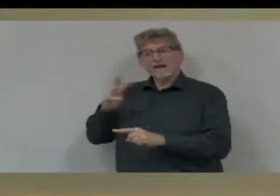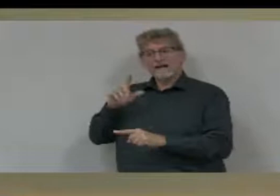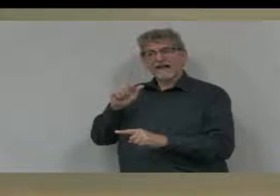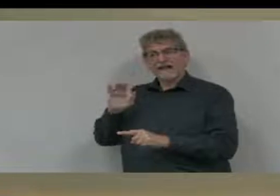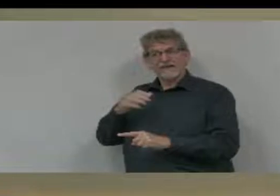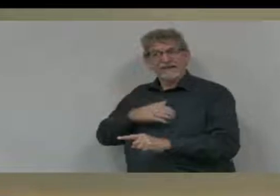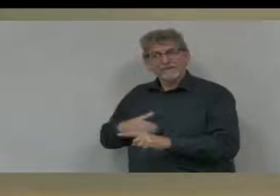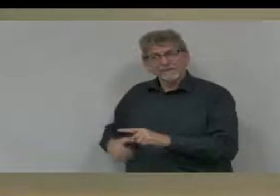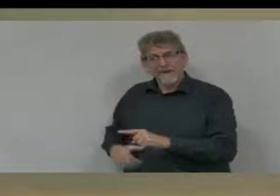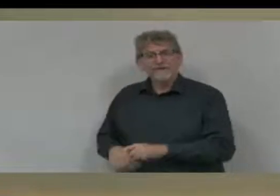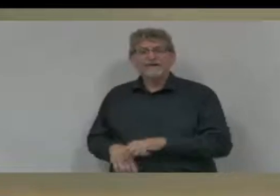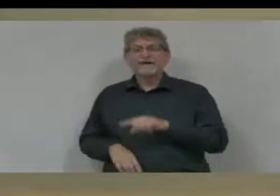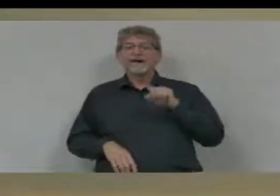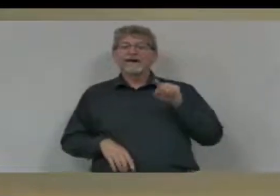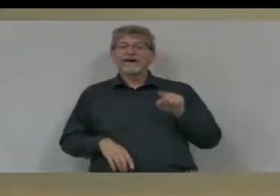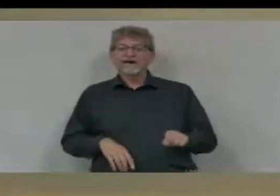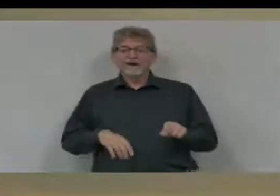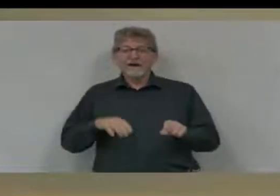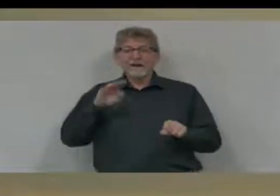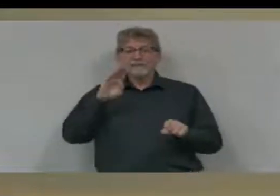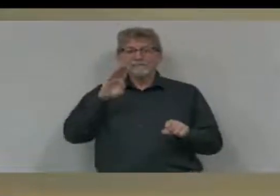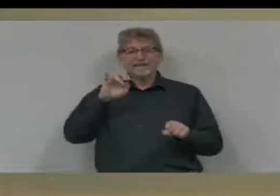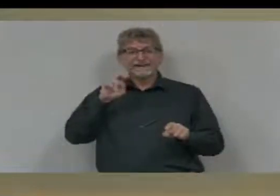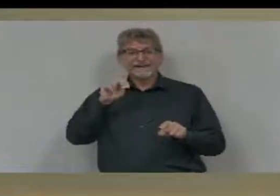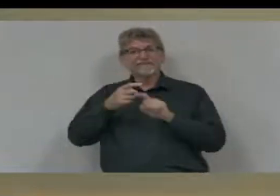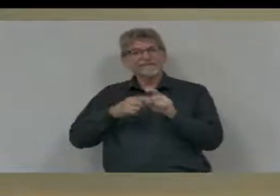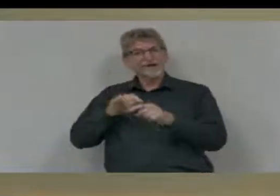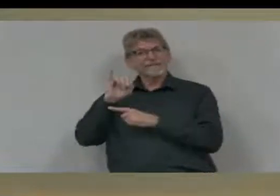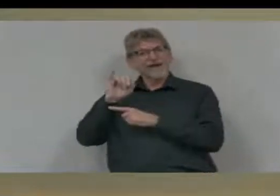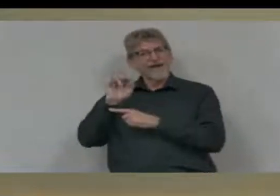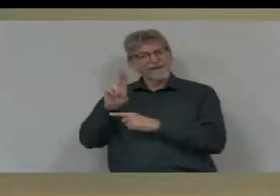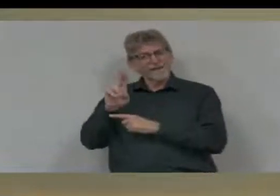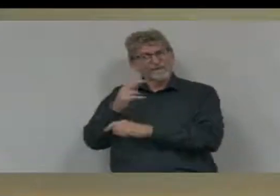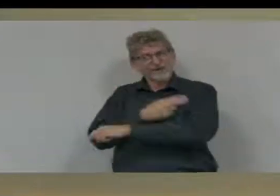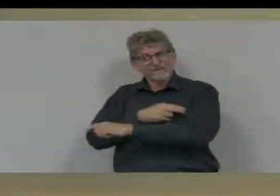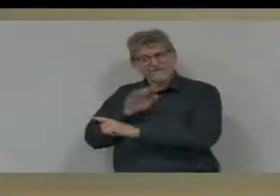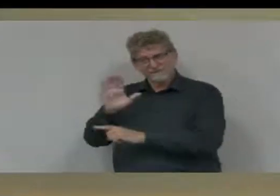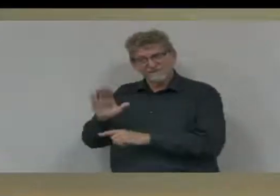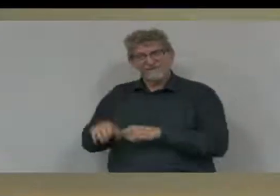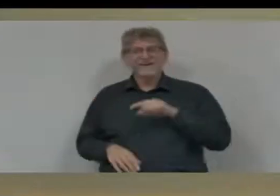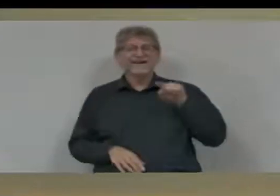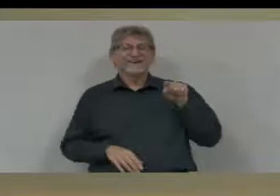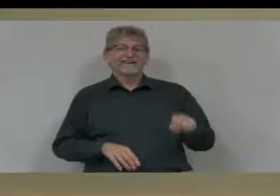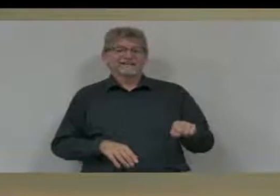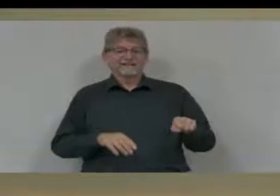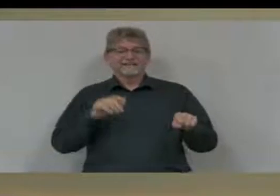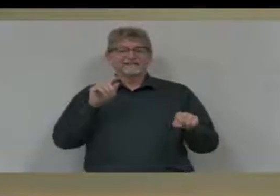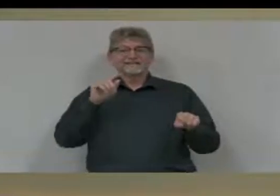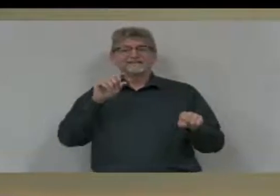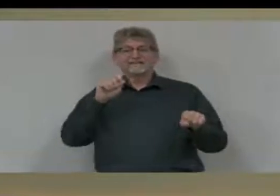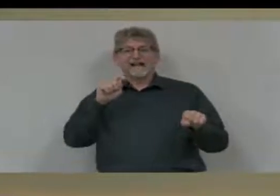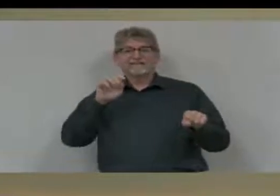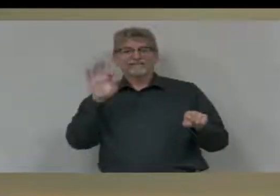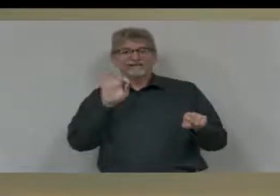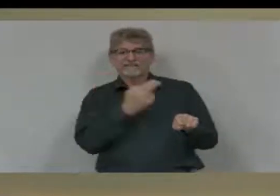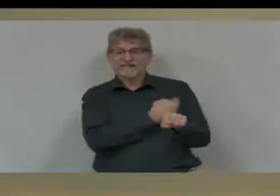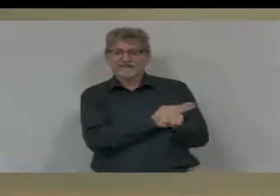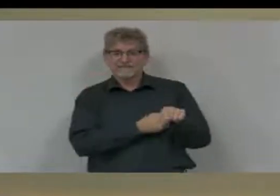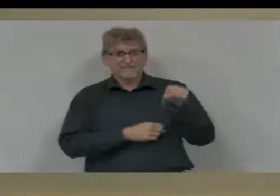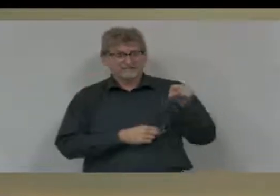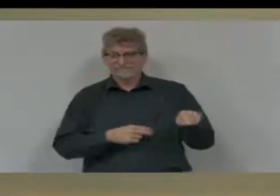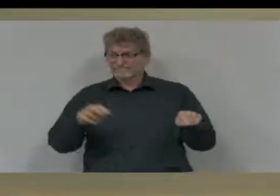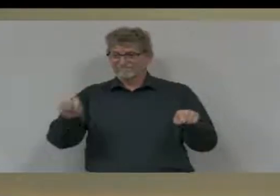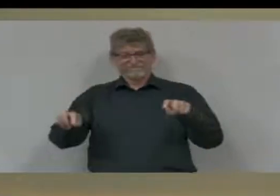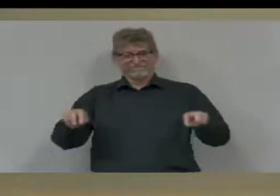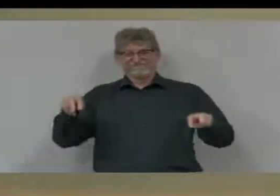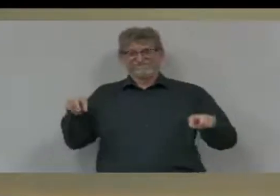Center, Dr. Jim Bean from the IU Arnett Hospital, and Dr. Dan Wickert from the Franciscan Hospital. We'll begin as we usually do with